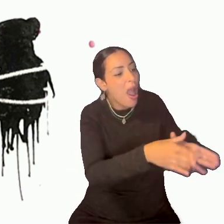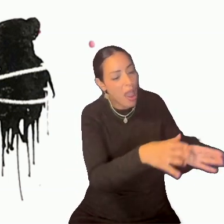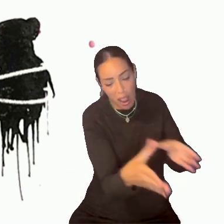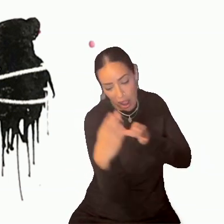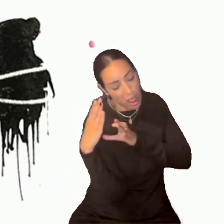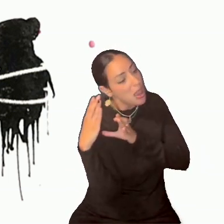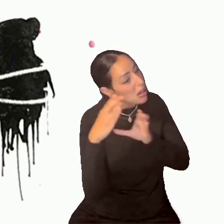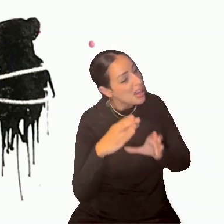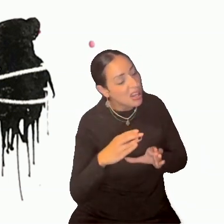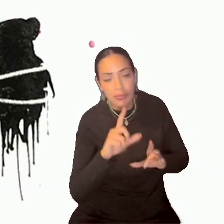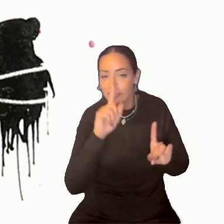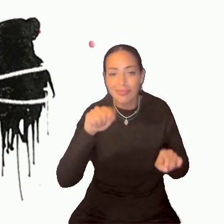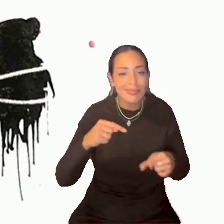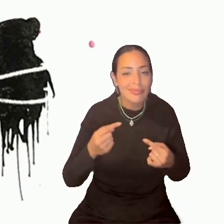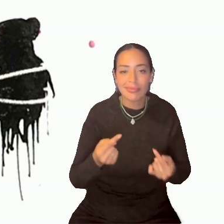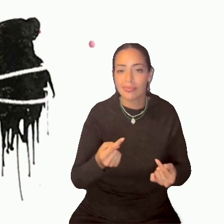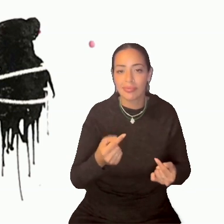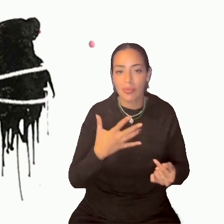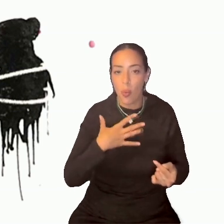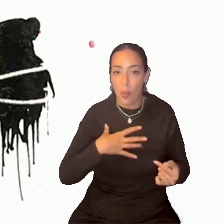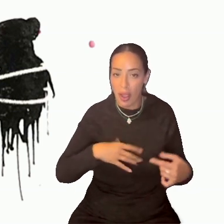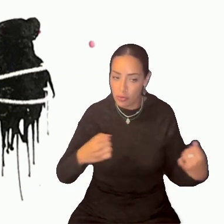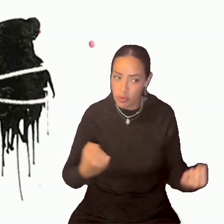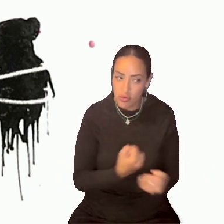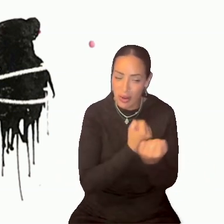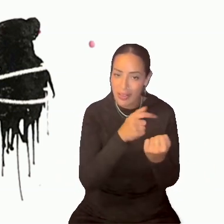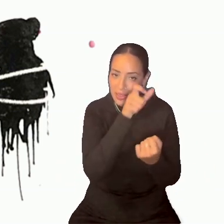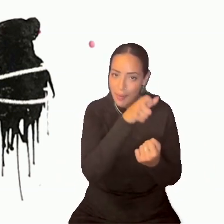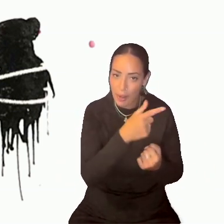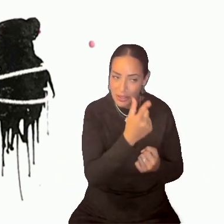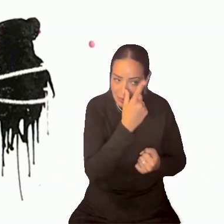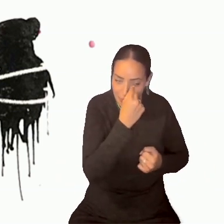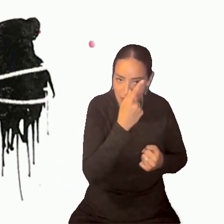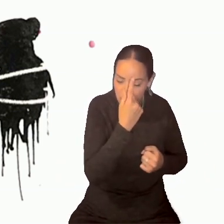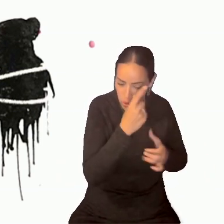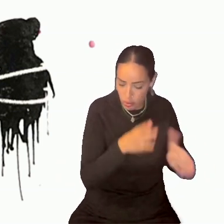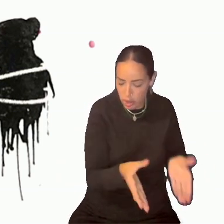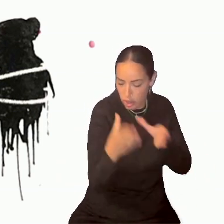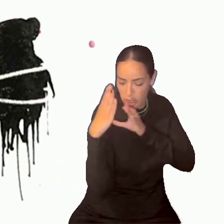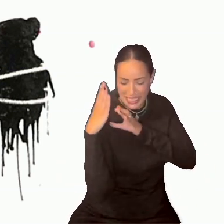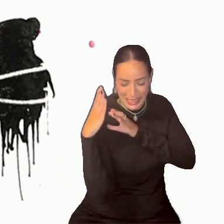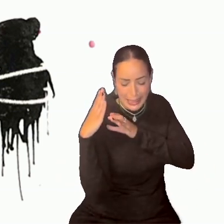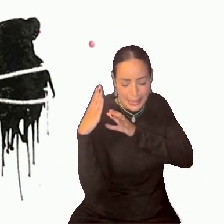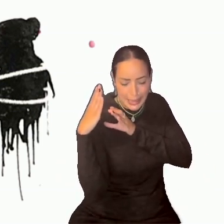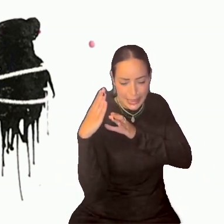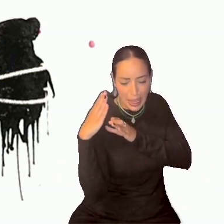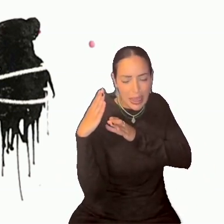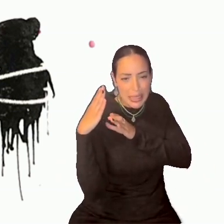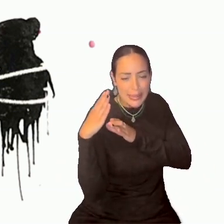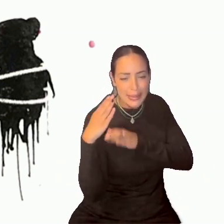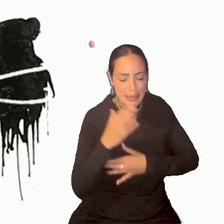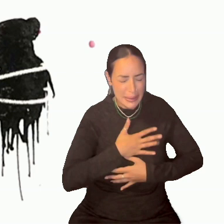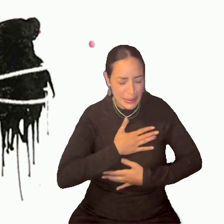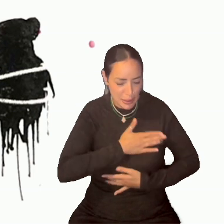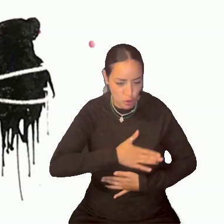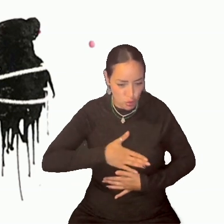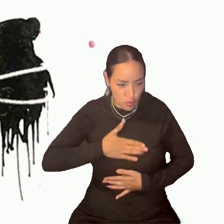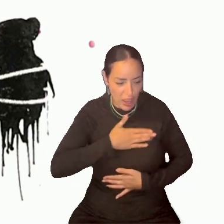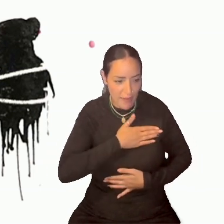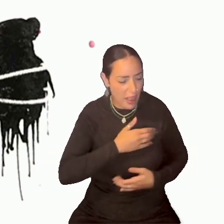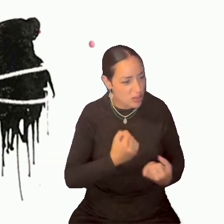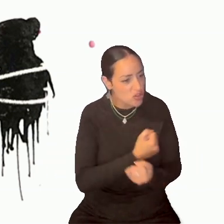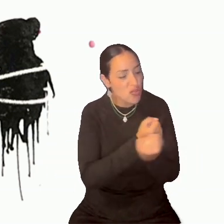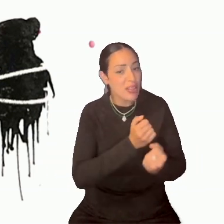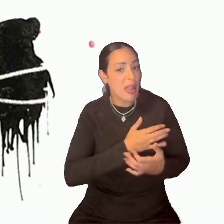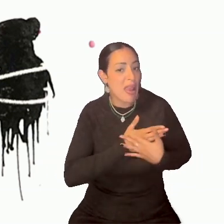must focus on how we strengthen someone's capacity to hold their grief, and indeed their love for the person who's died, so that they might find a